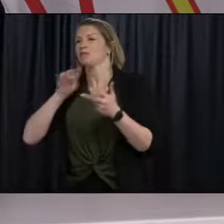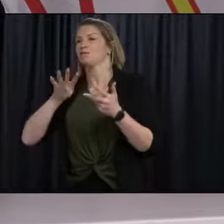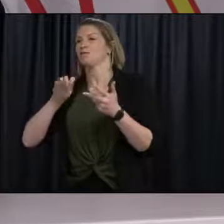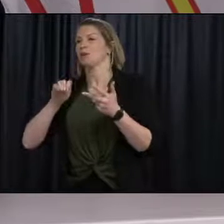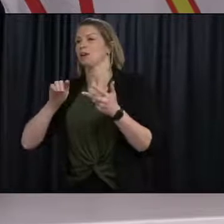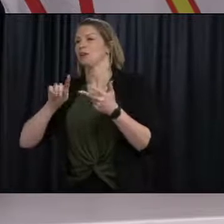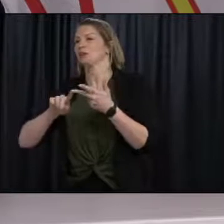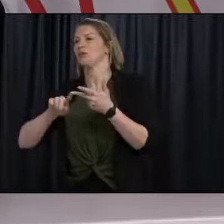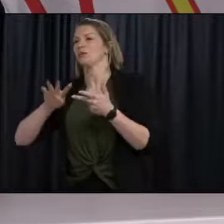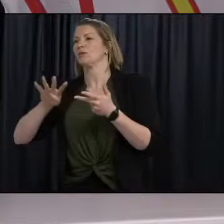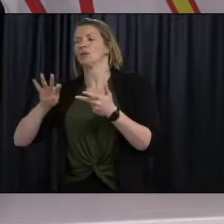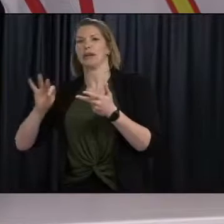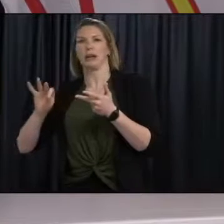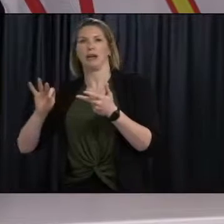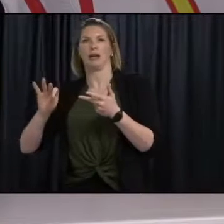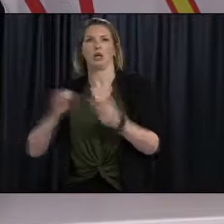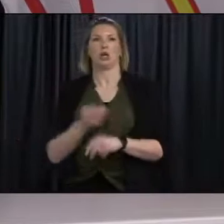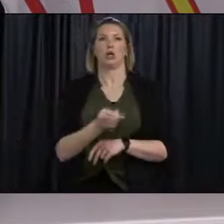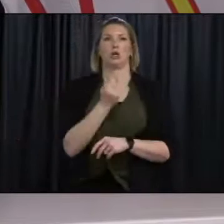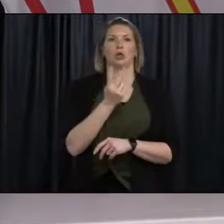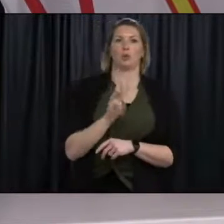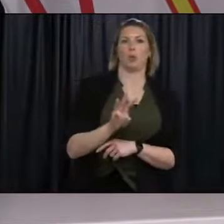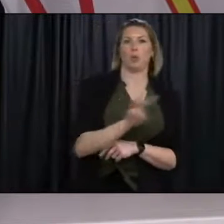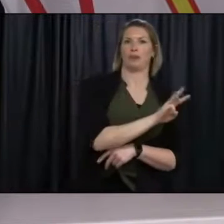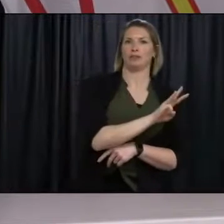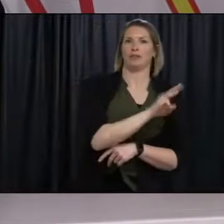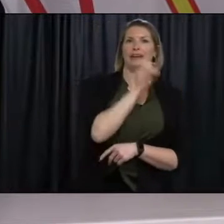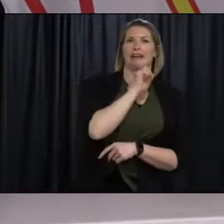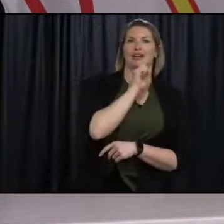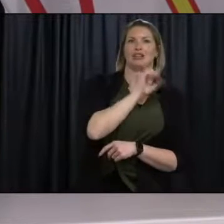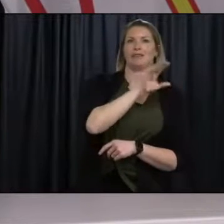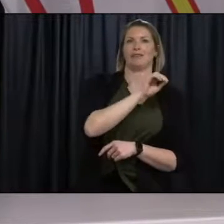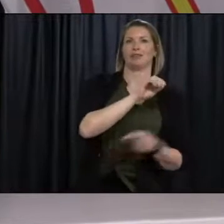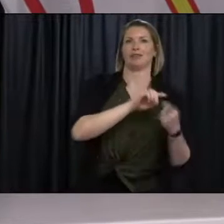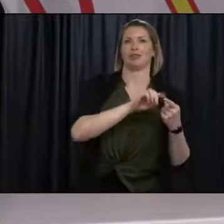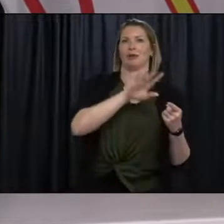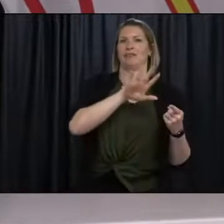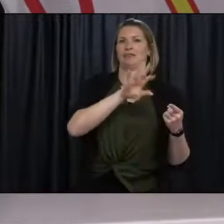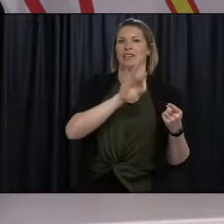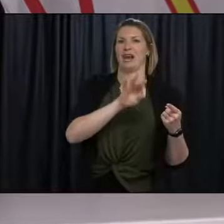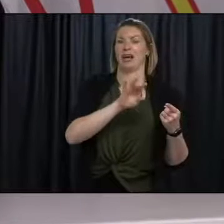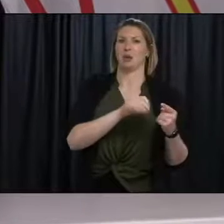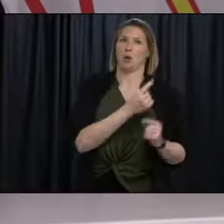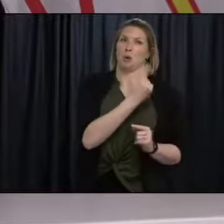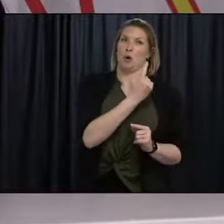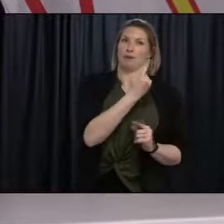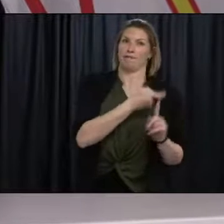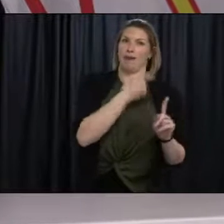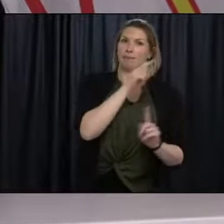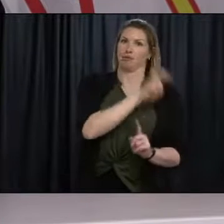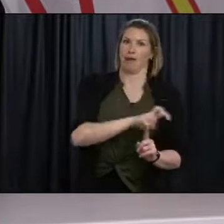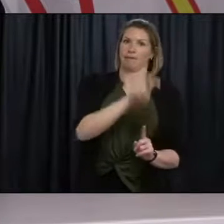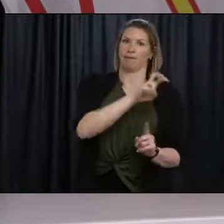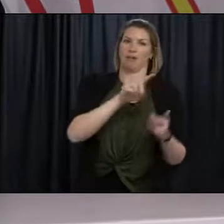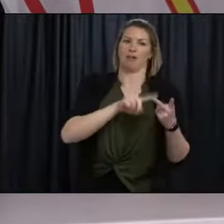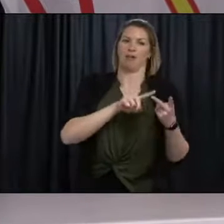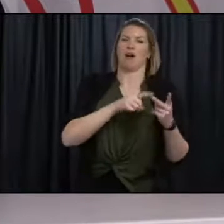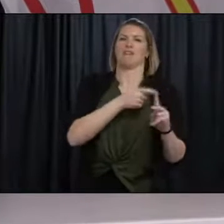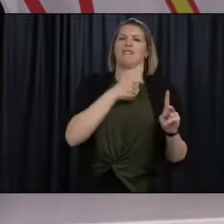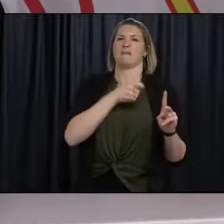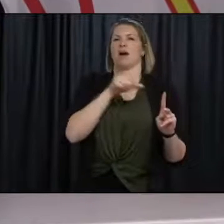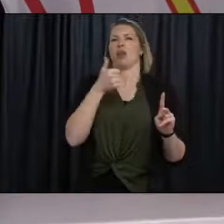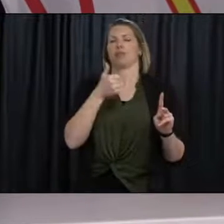sorry. 2 are in Western Health. Both are between the ages of 50 and 59. 1 is related to travel and 1 is contact of a previous